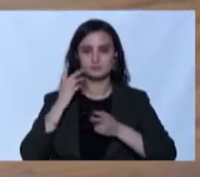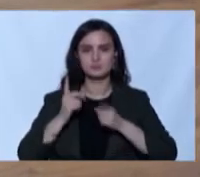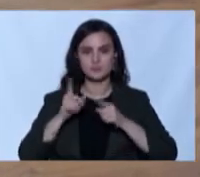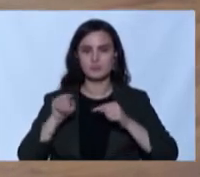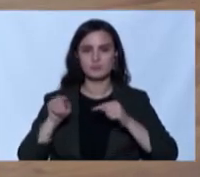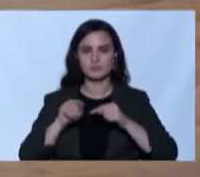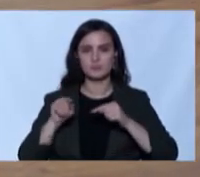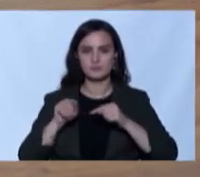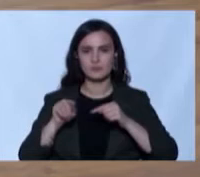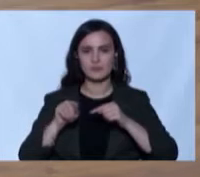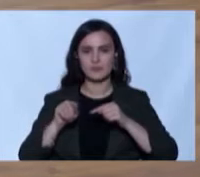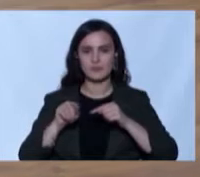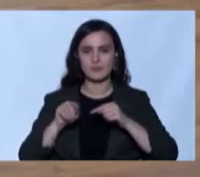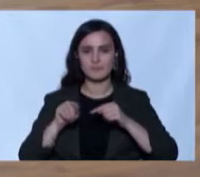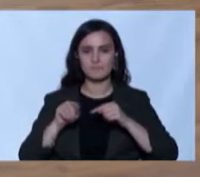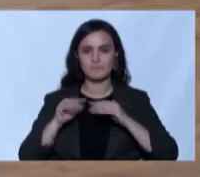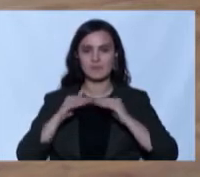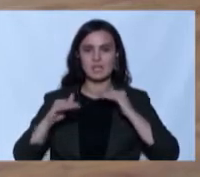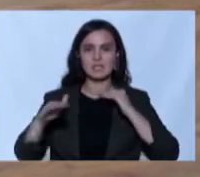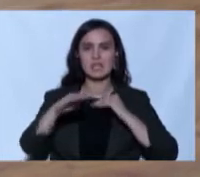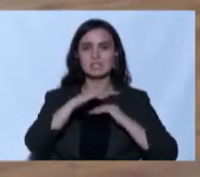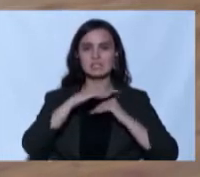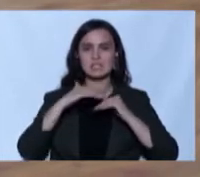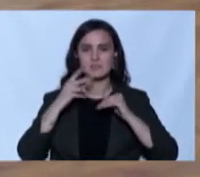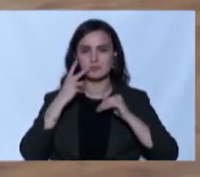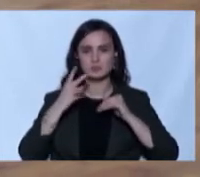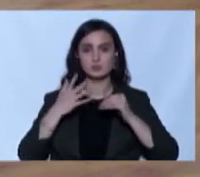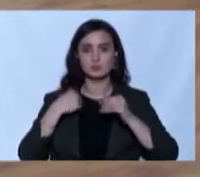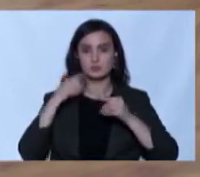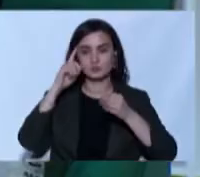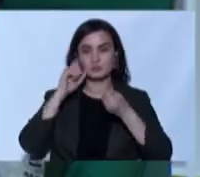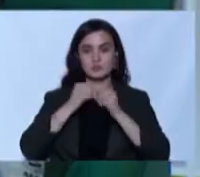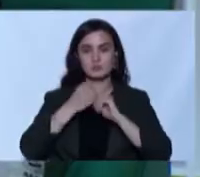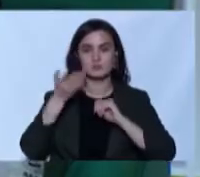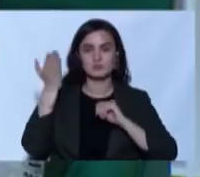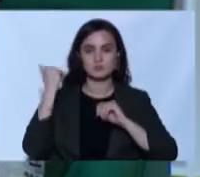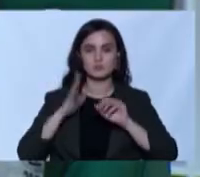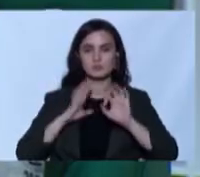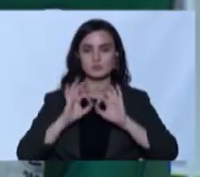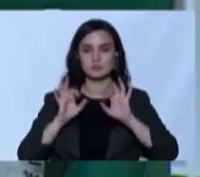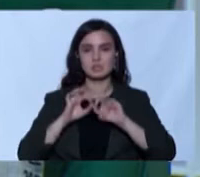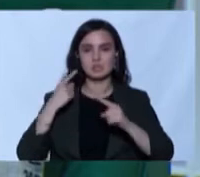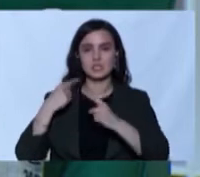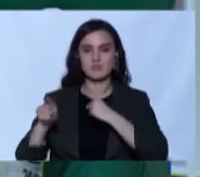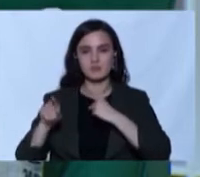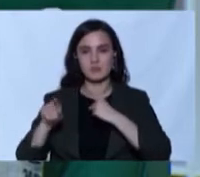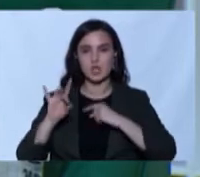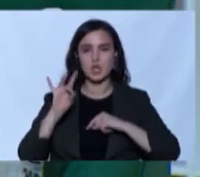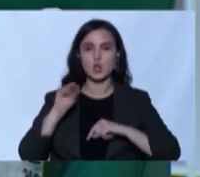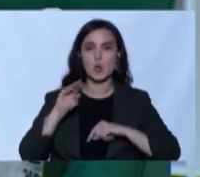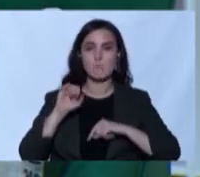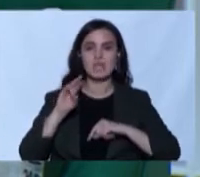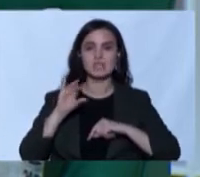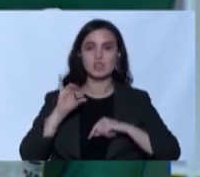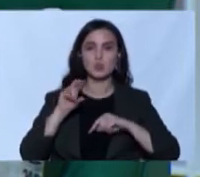his depiction of the landscape. Now, what do I mean by this? If we remember last time, we were speaking about the difference between Romantic